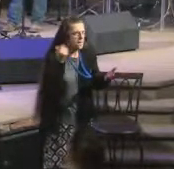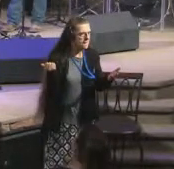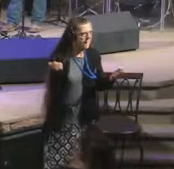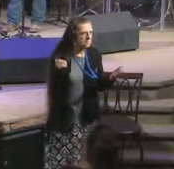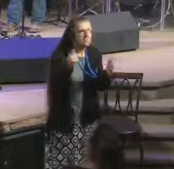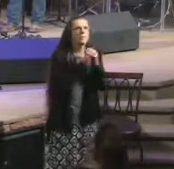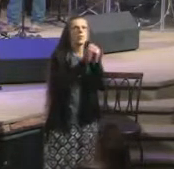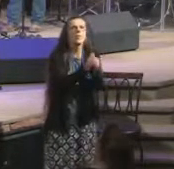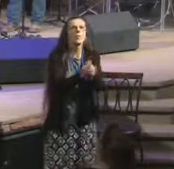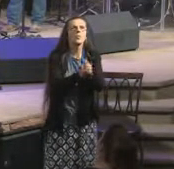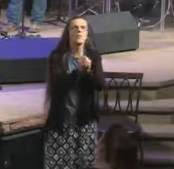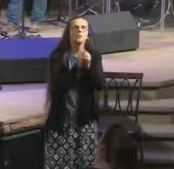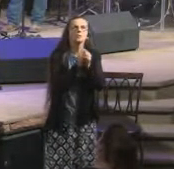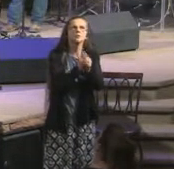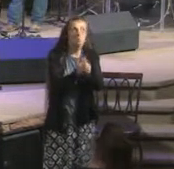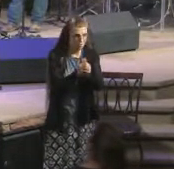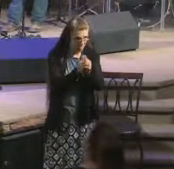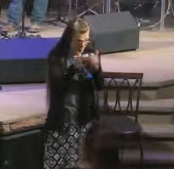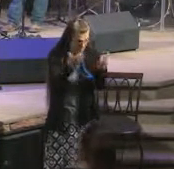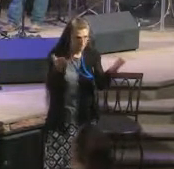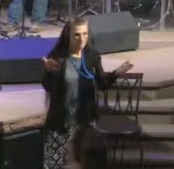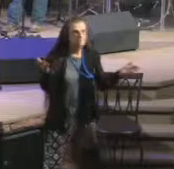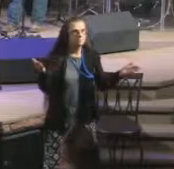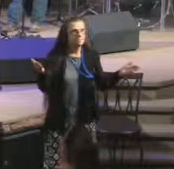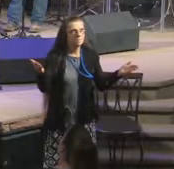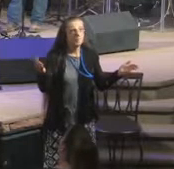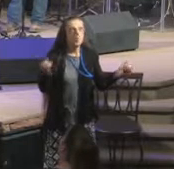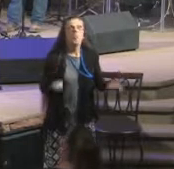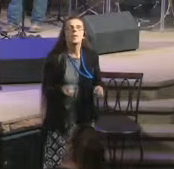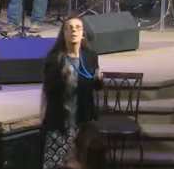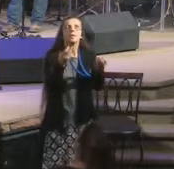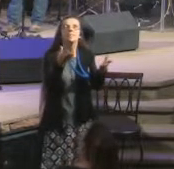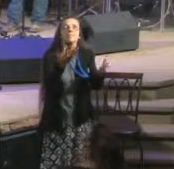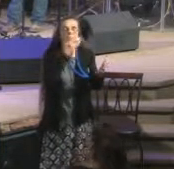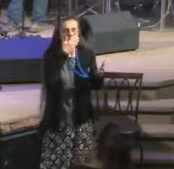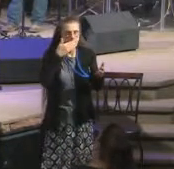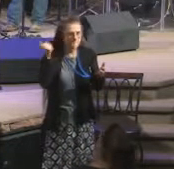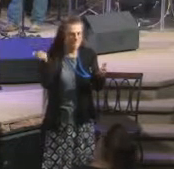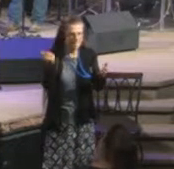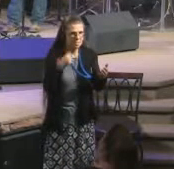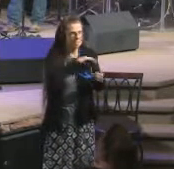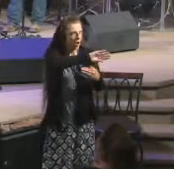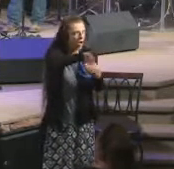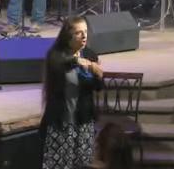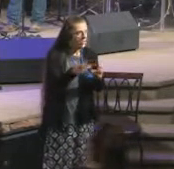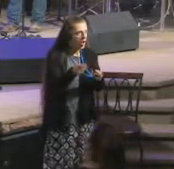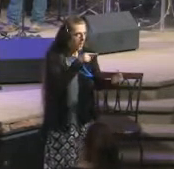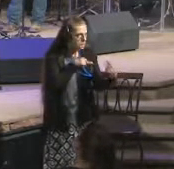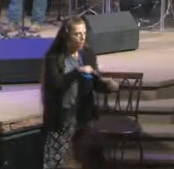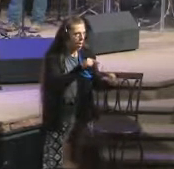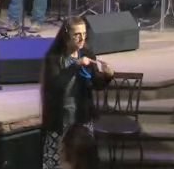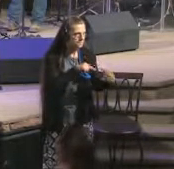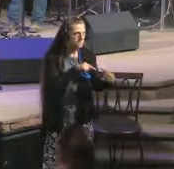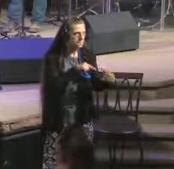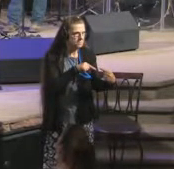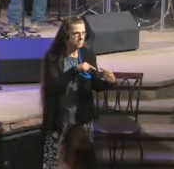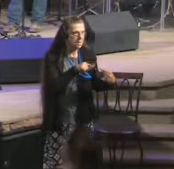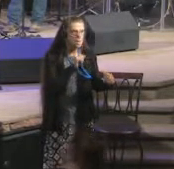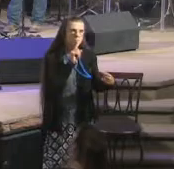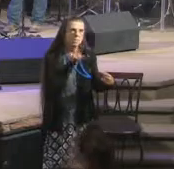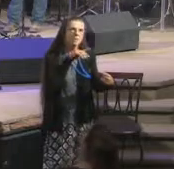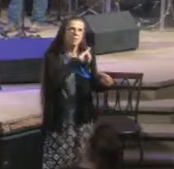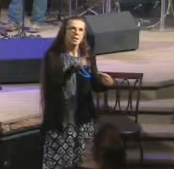of our worship, I pray already, we give you the very best of all of our problems. And we tell you,